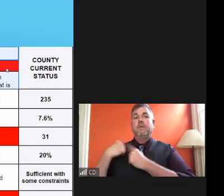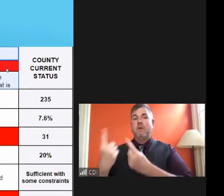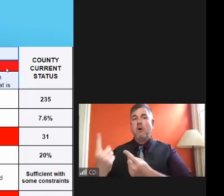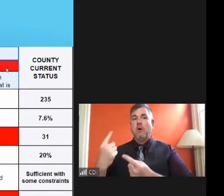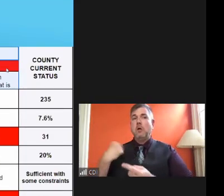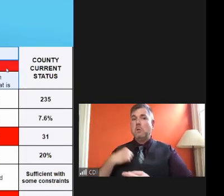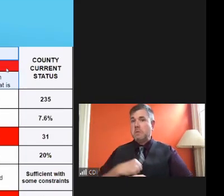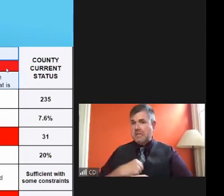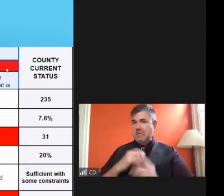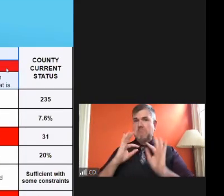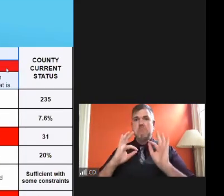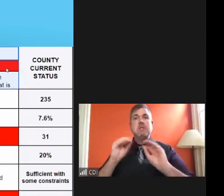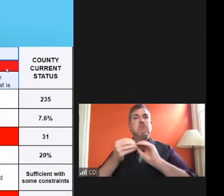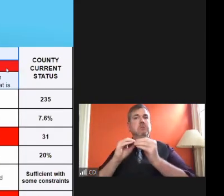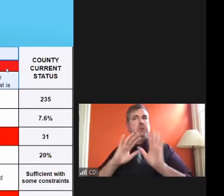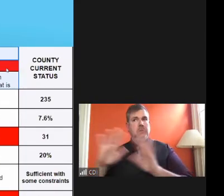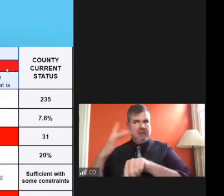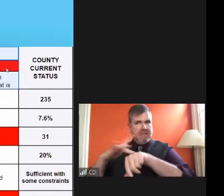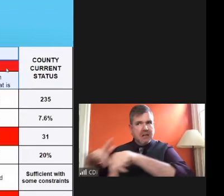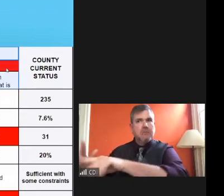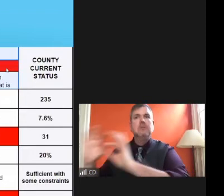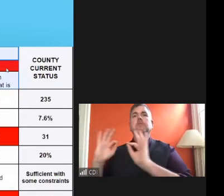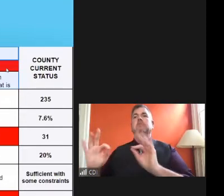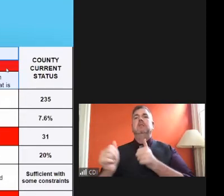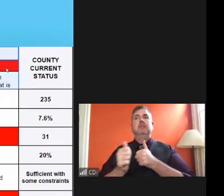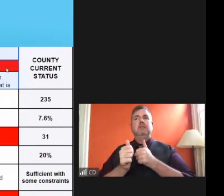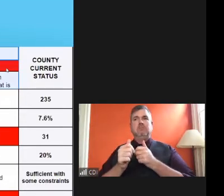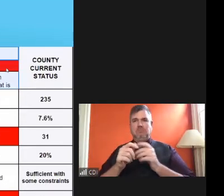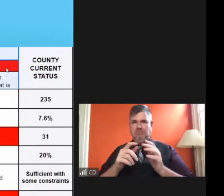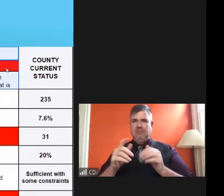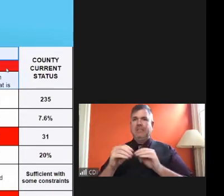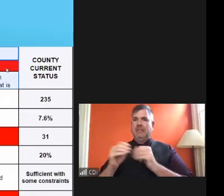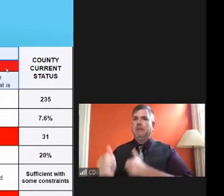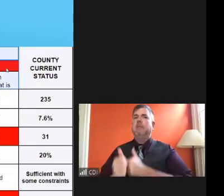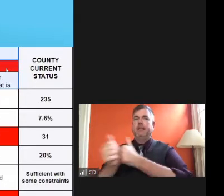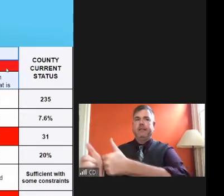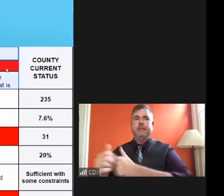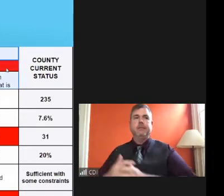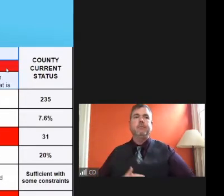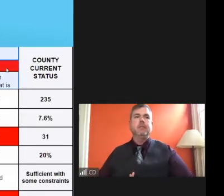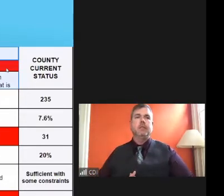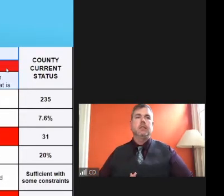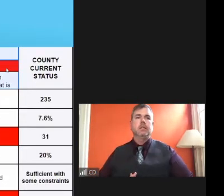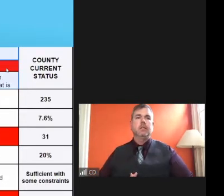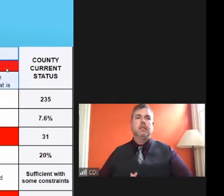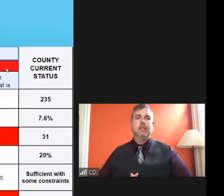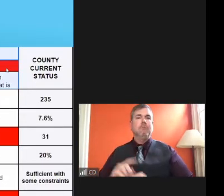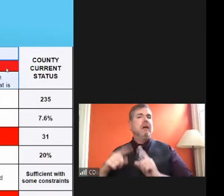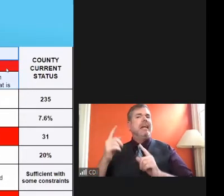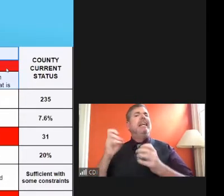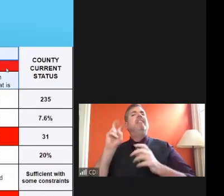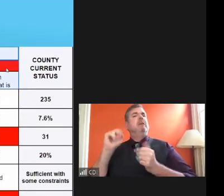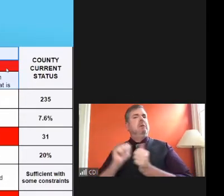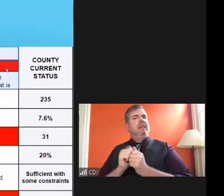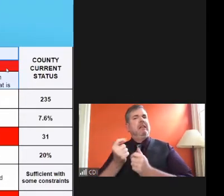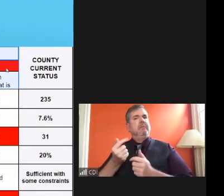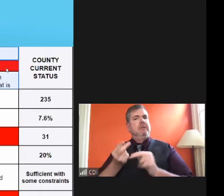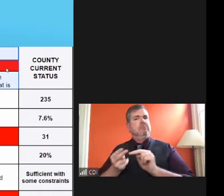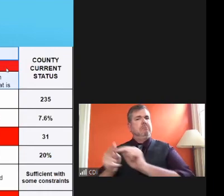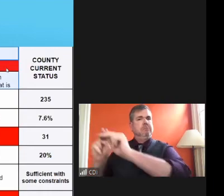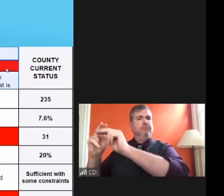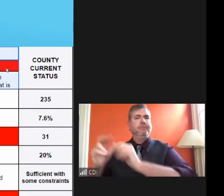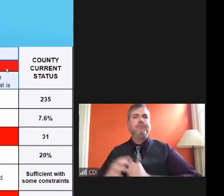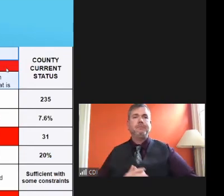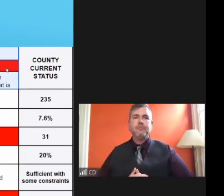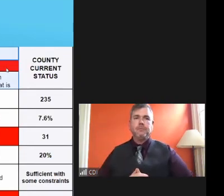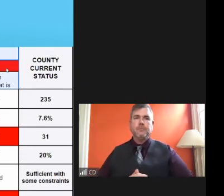stress again. The surge capacity, fortunately, we established an ACS, an alternate care site near the Civic Center